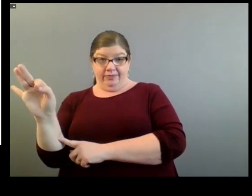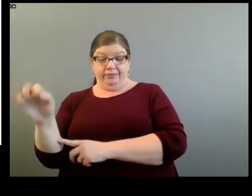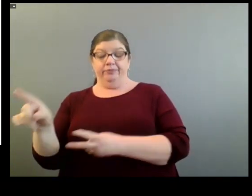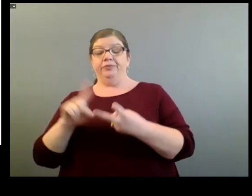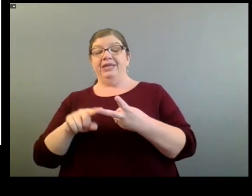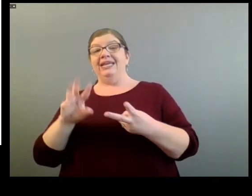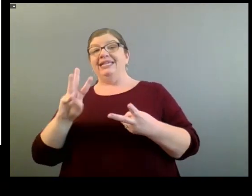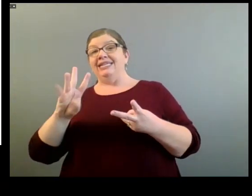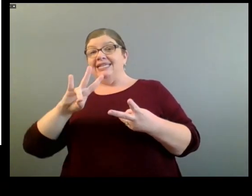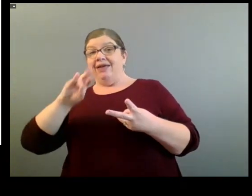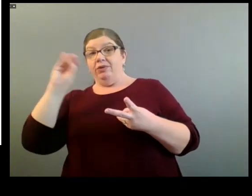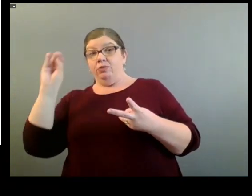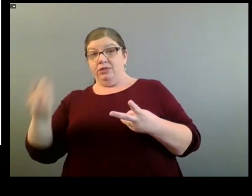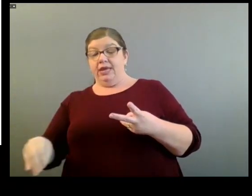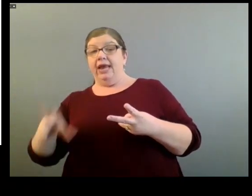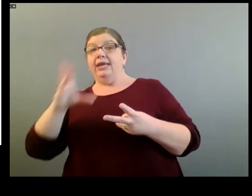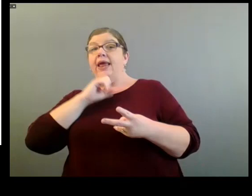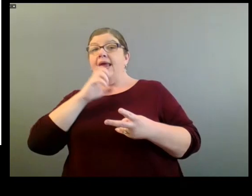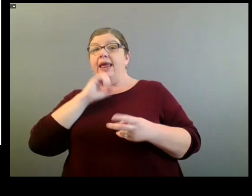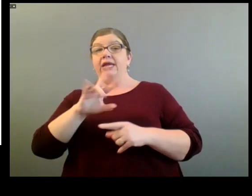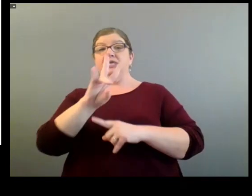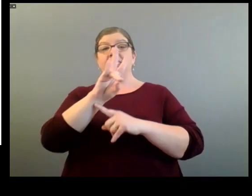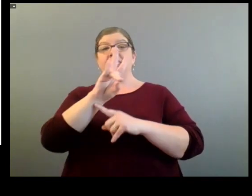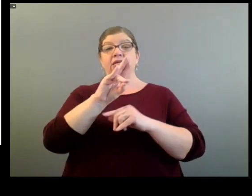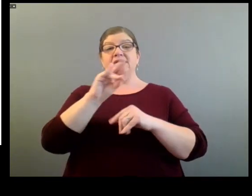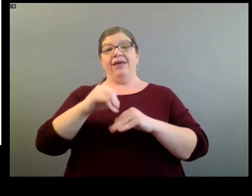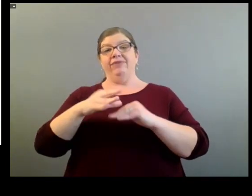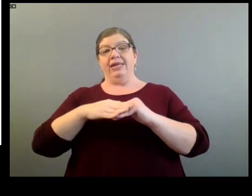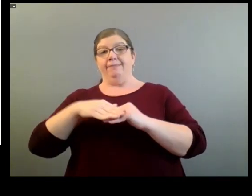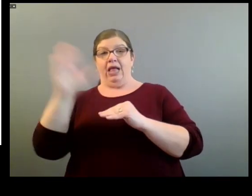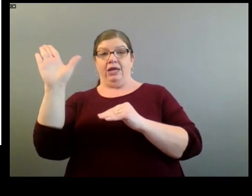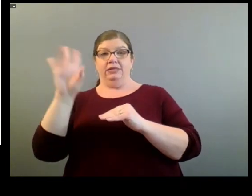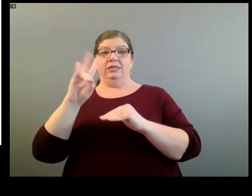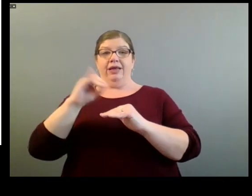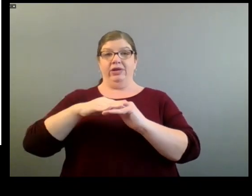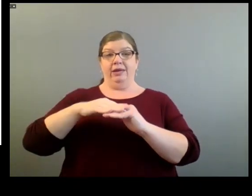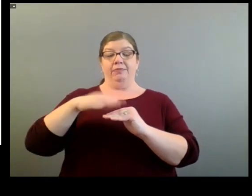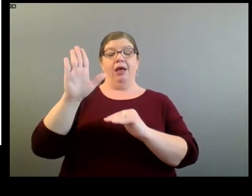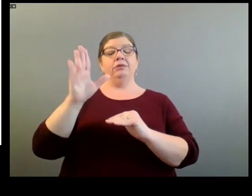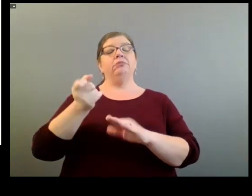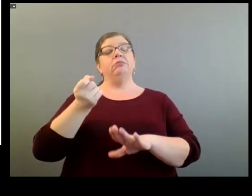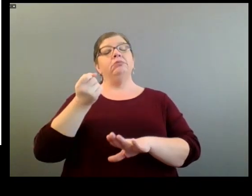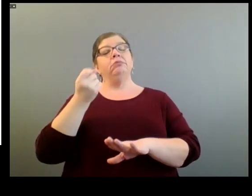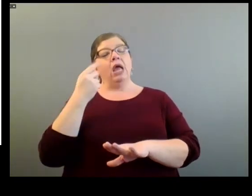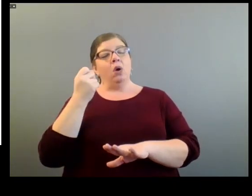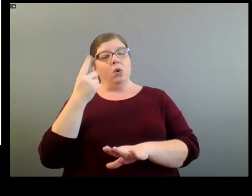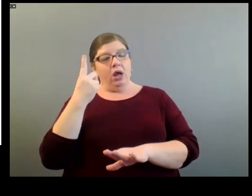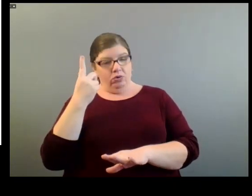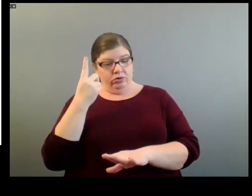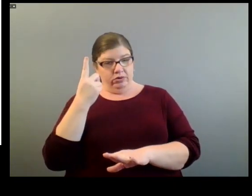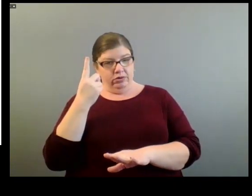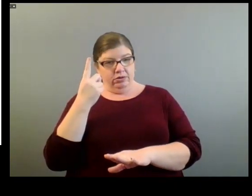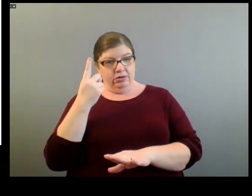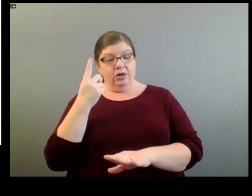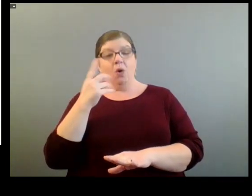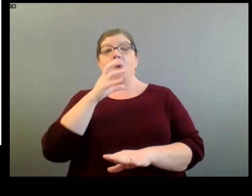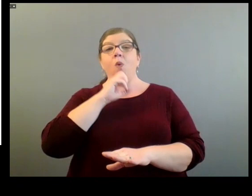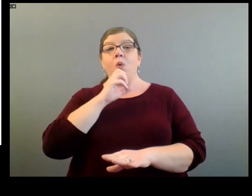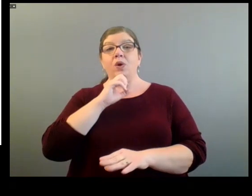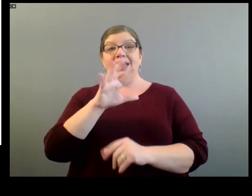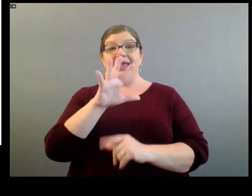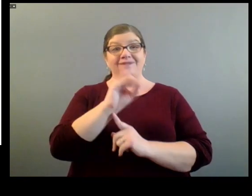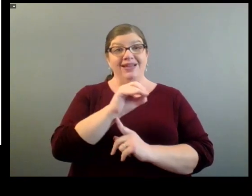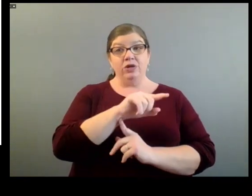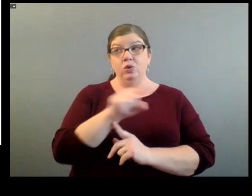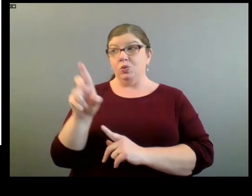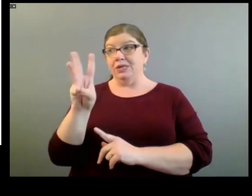67% were among the 70-plus-year-olds. However, 50 to 69-year-olds